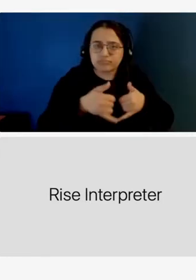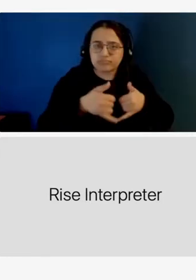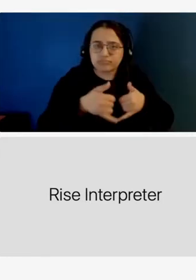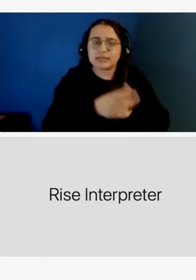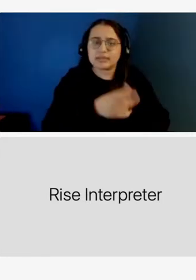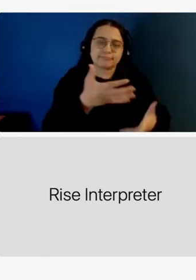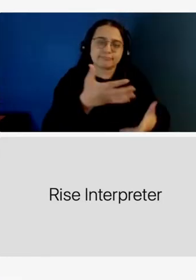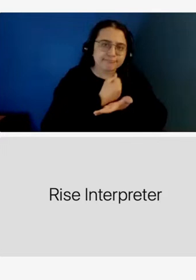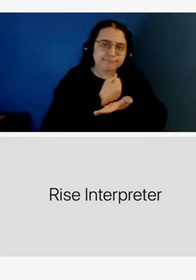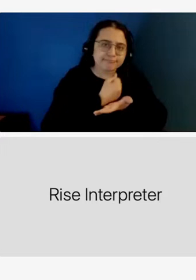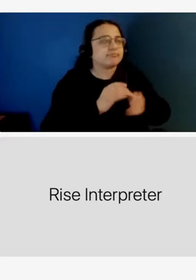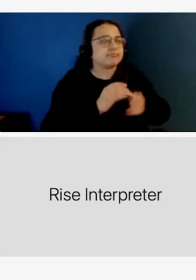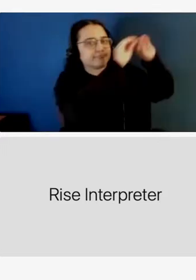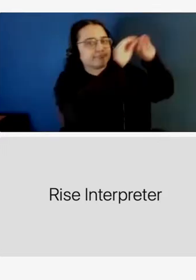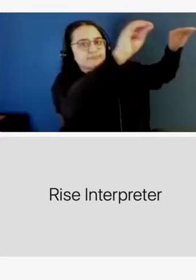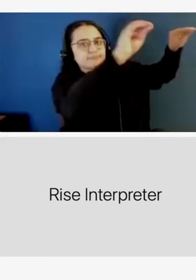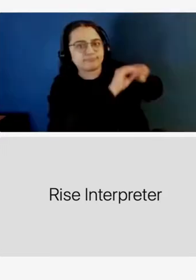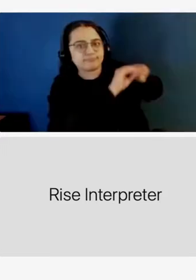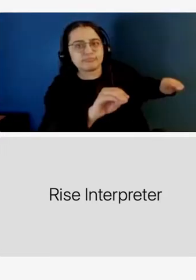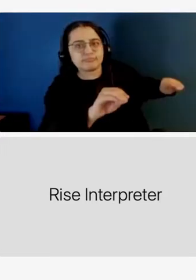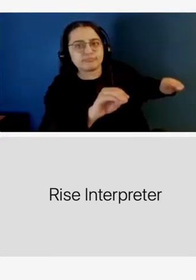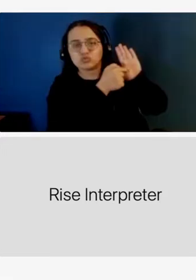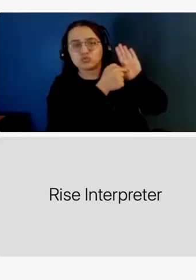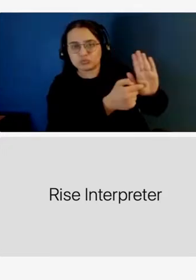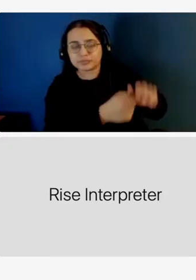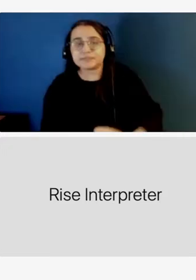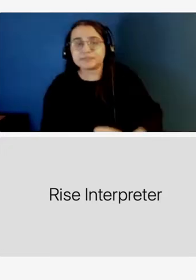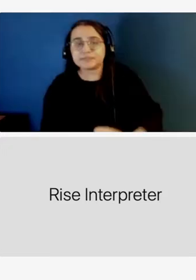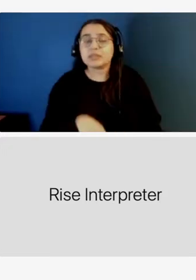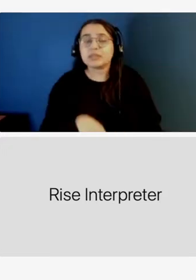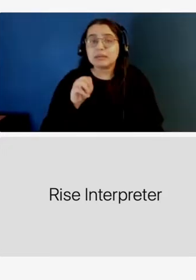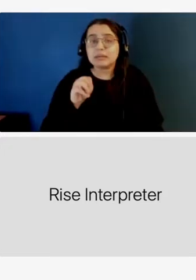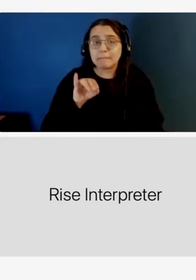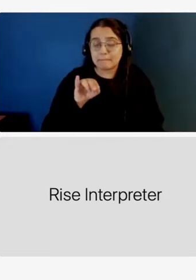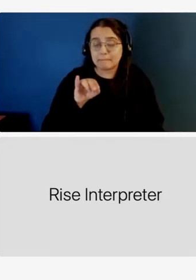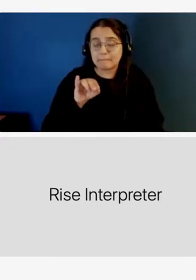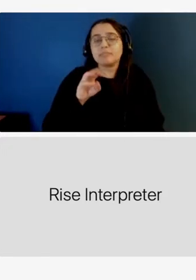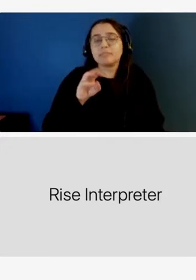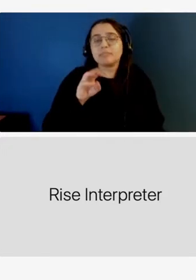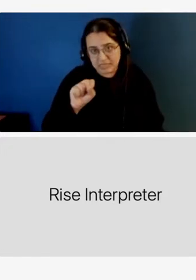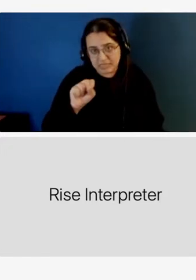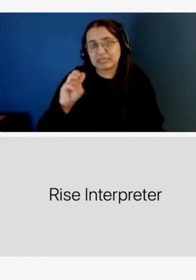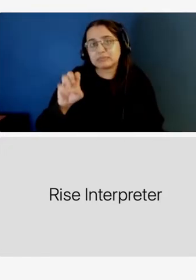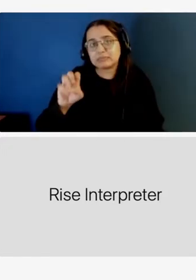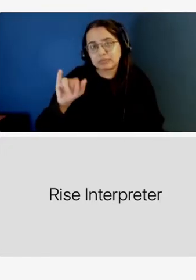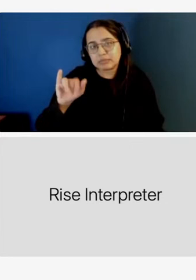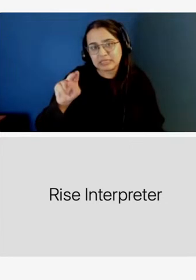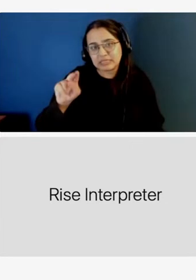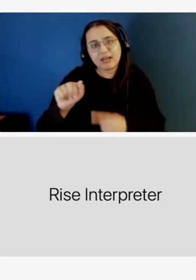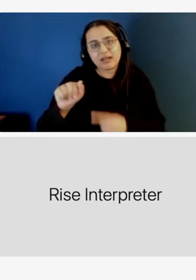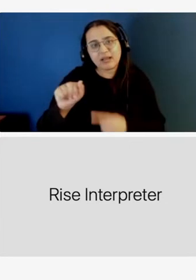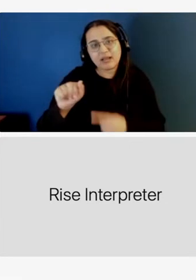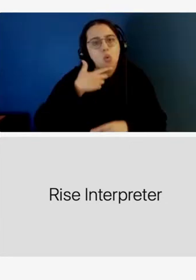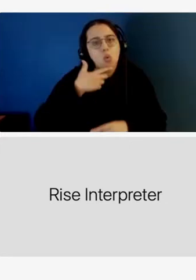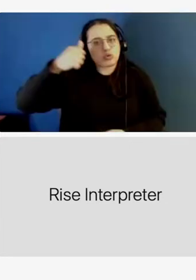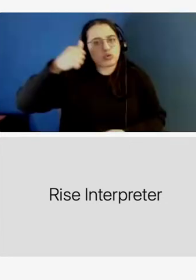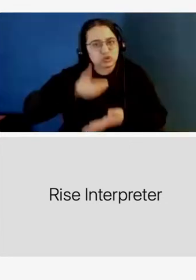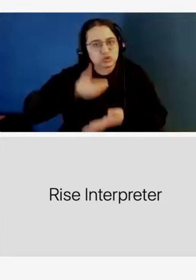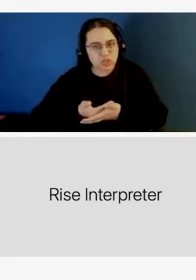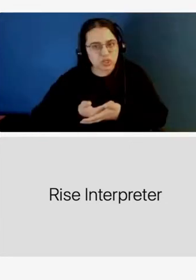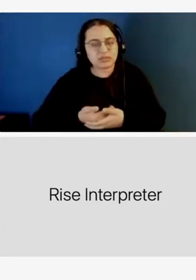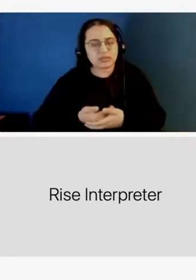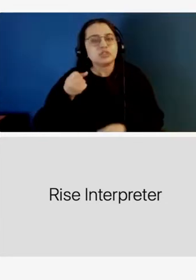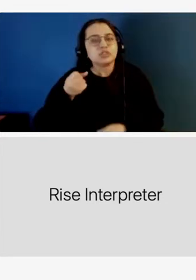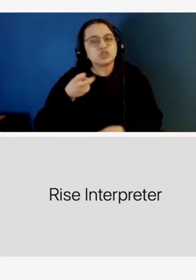Ms. Medina, as I said, is the oldest family, the oldest daughter, and she wanted to meet with the